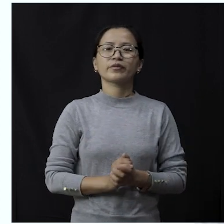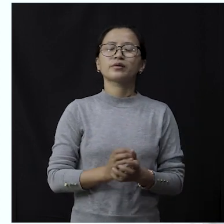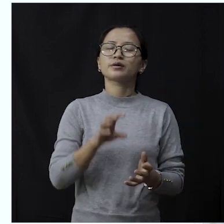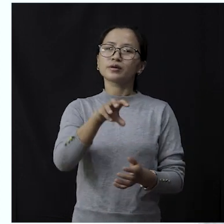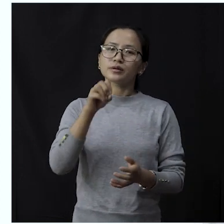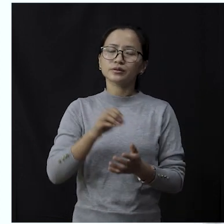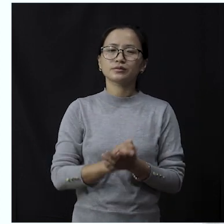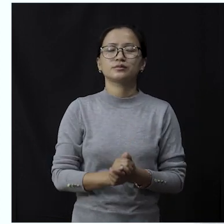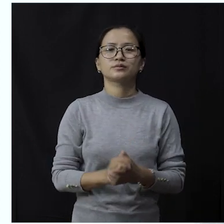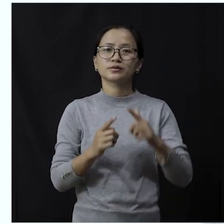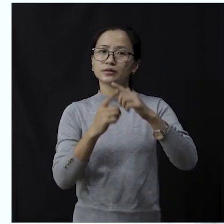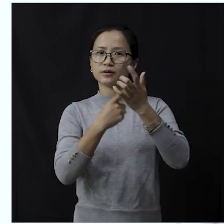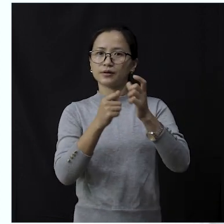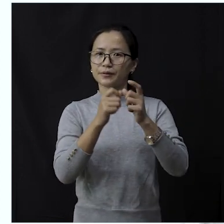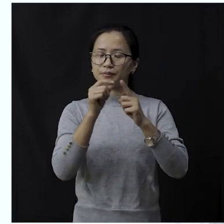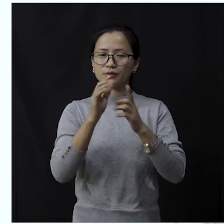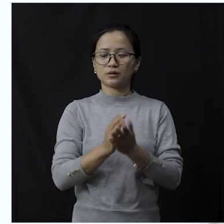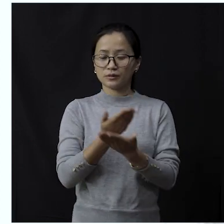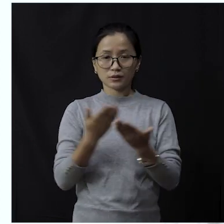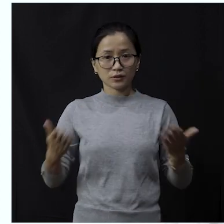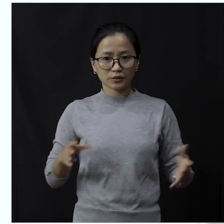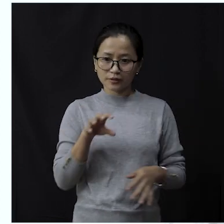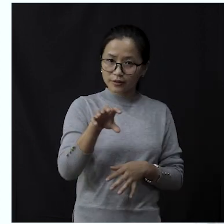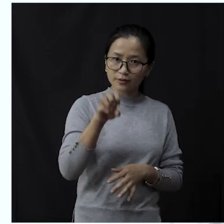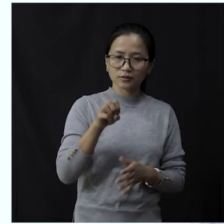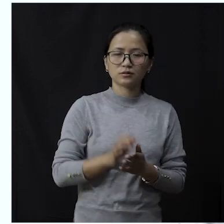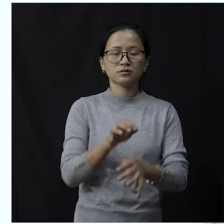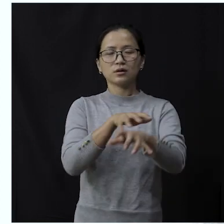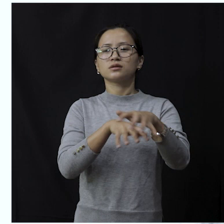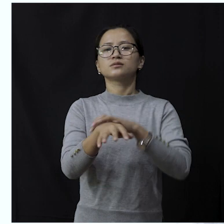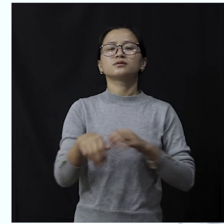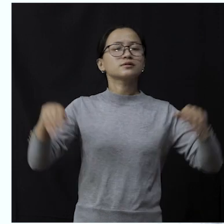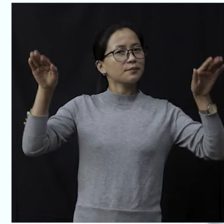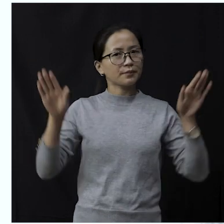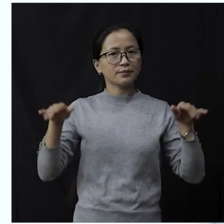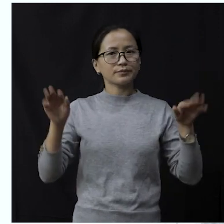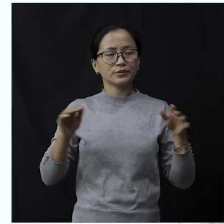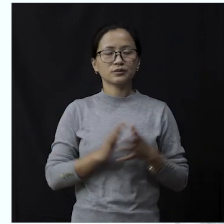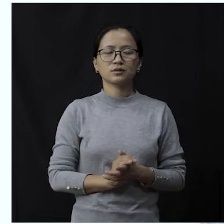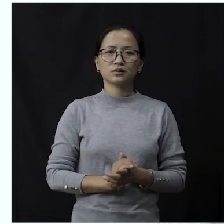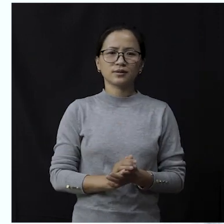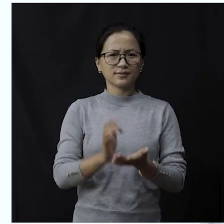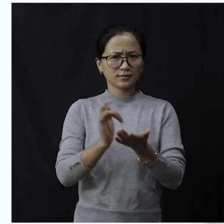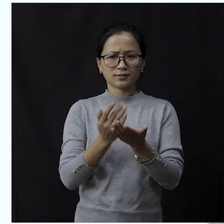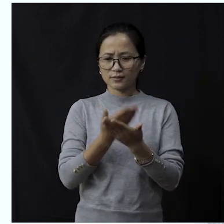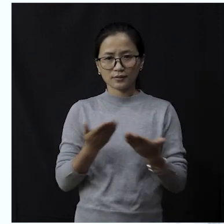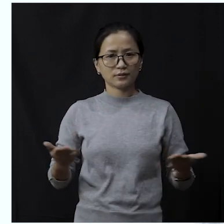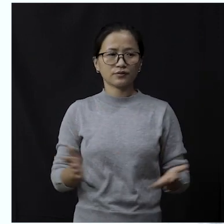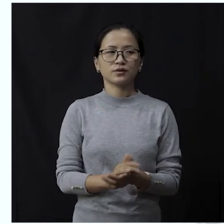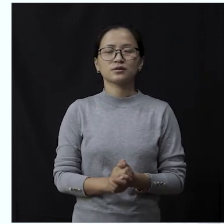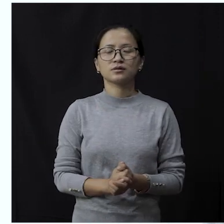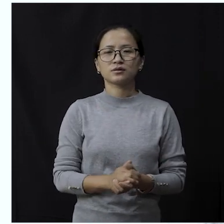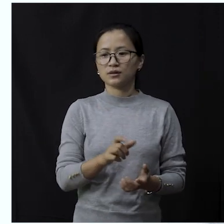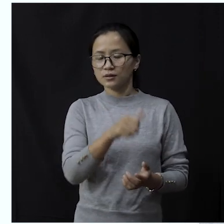Let's repeat, trap, a thing used to cage animals and birds, okay? This is a kind of trap with net.